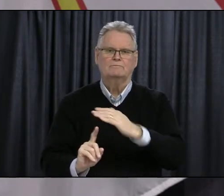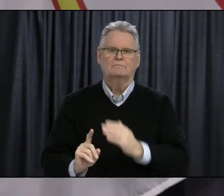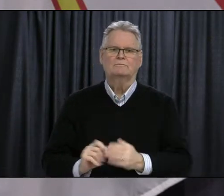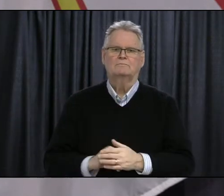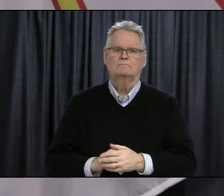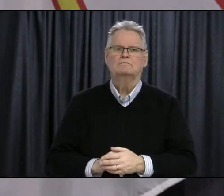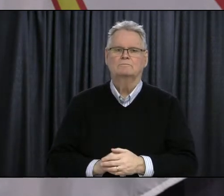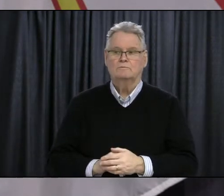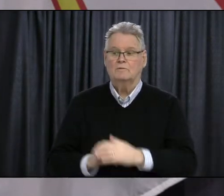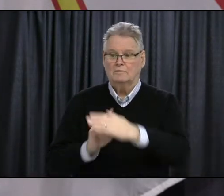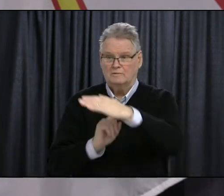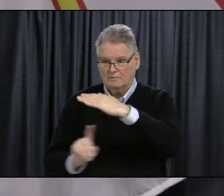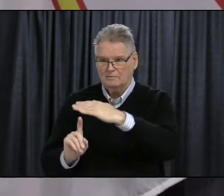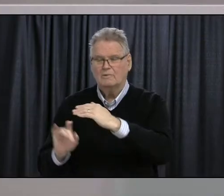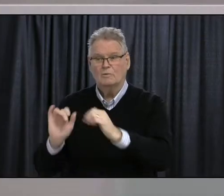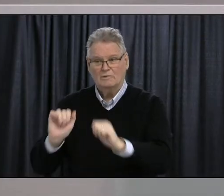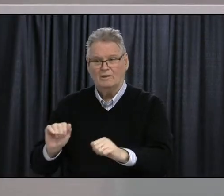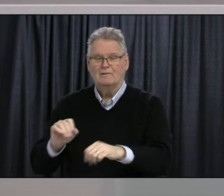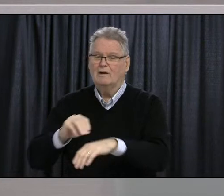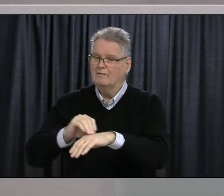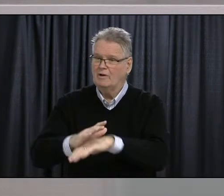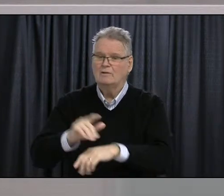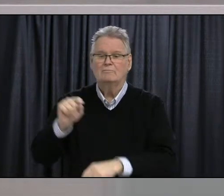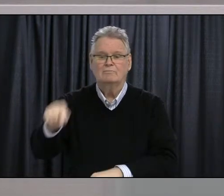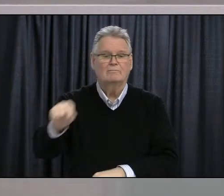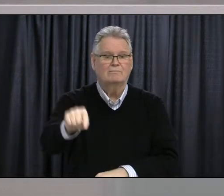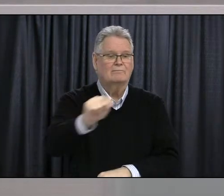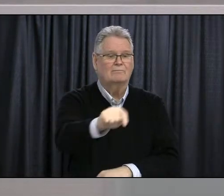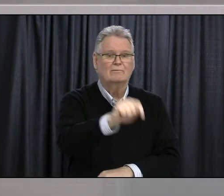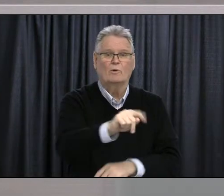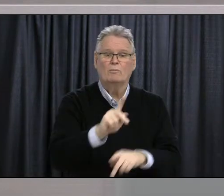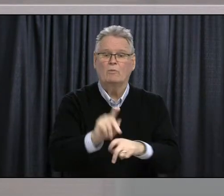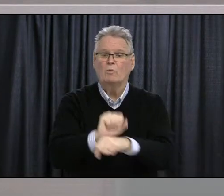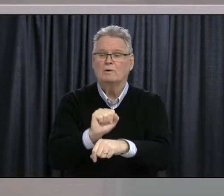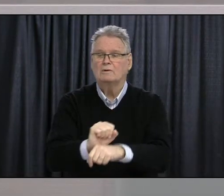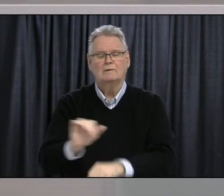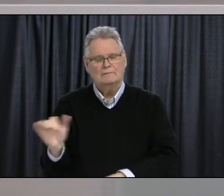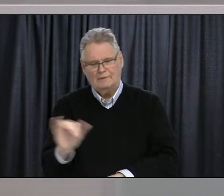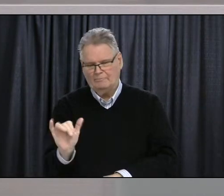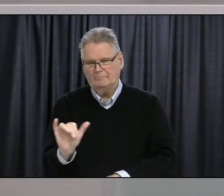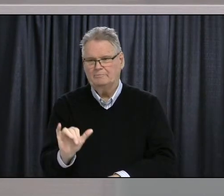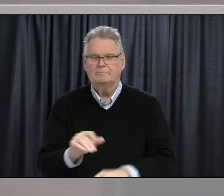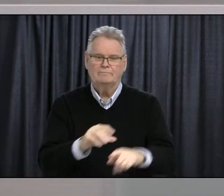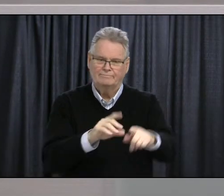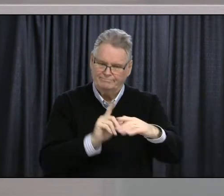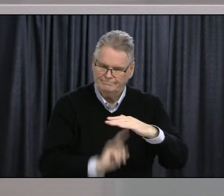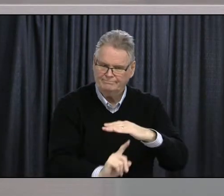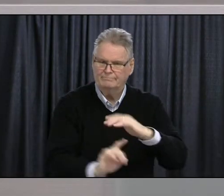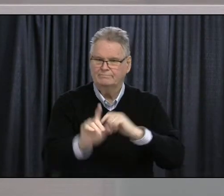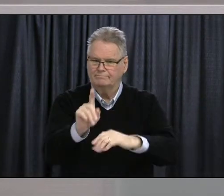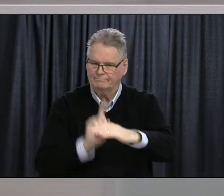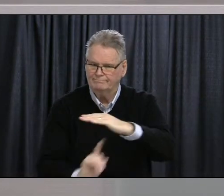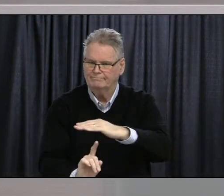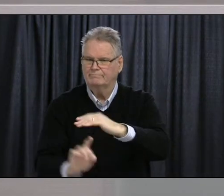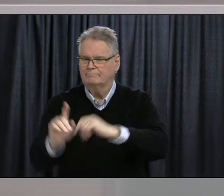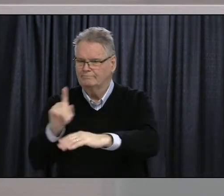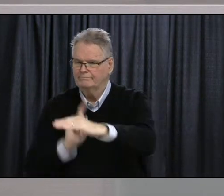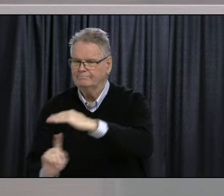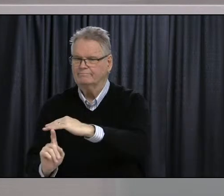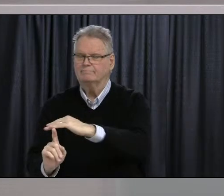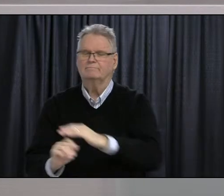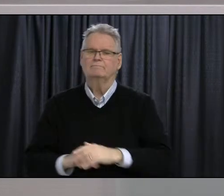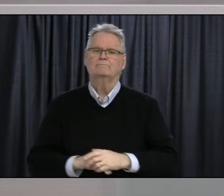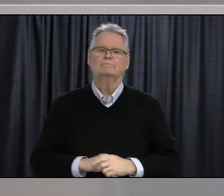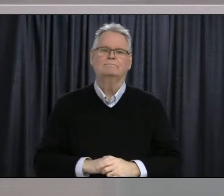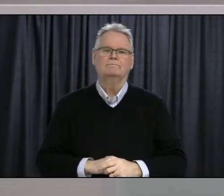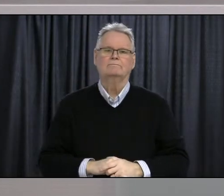Okay, and in terms of the new case associated with the MV Blue Patisse, that vessel had returned to service,